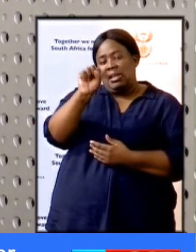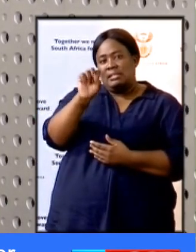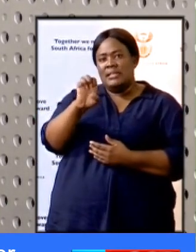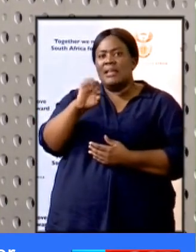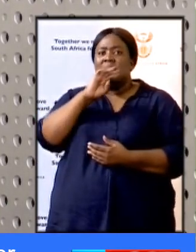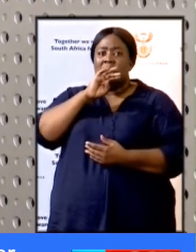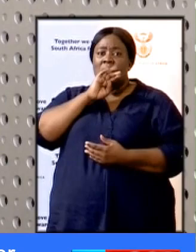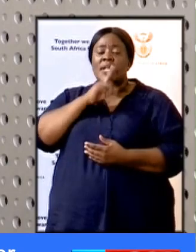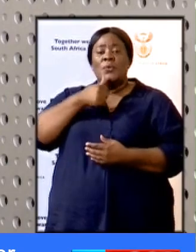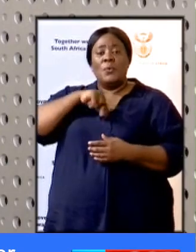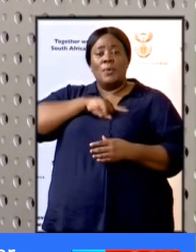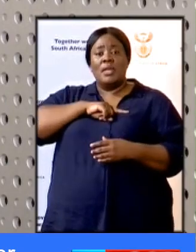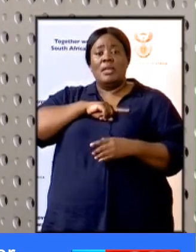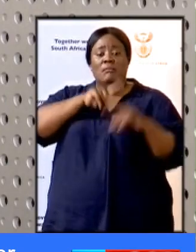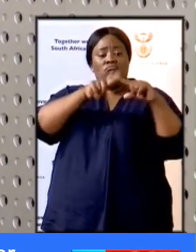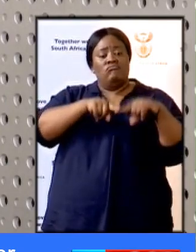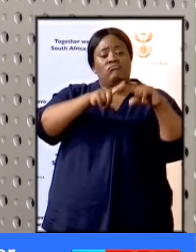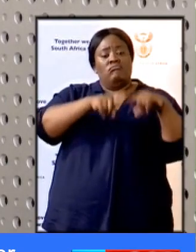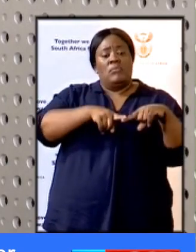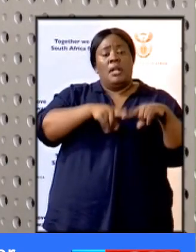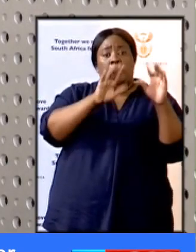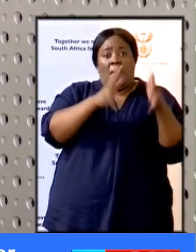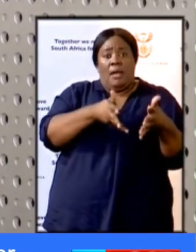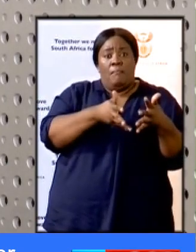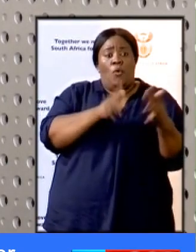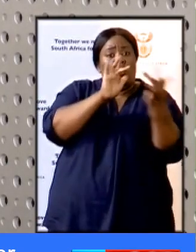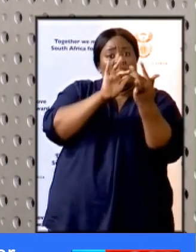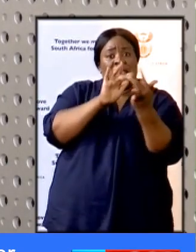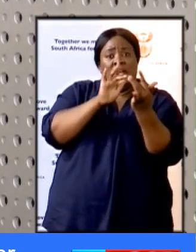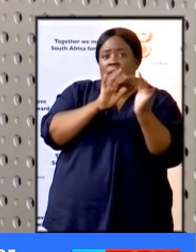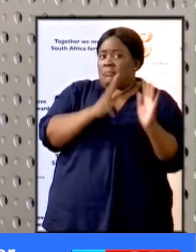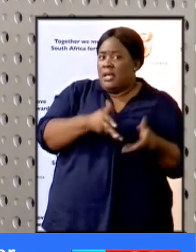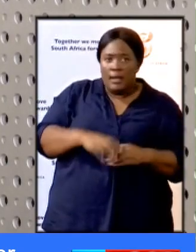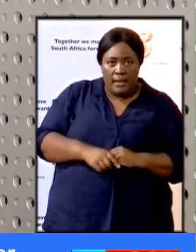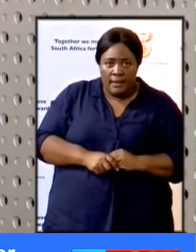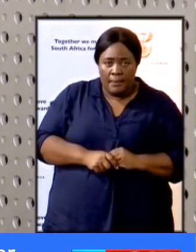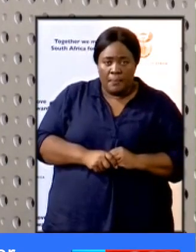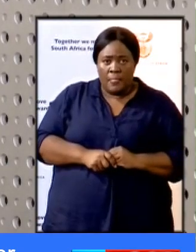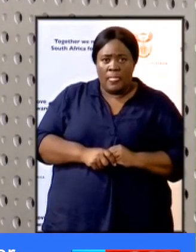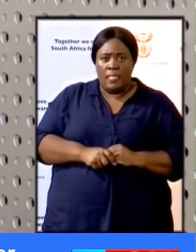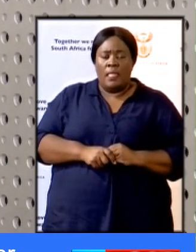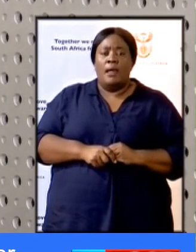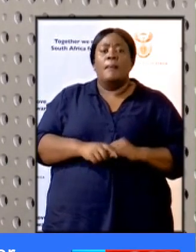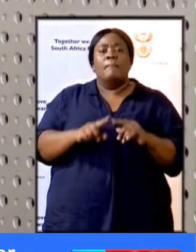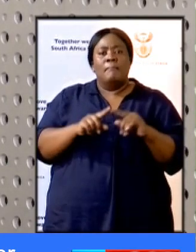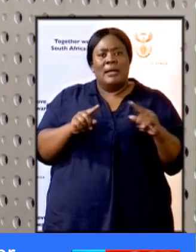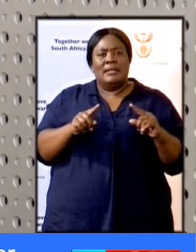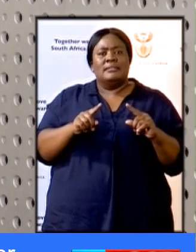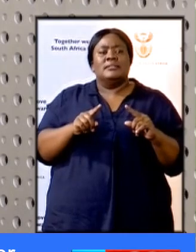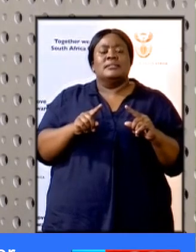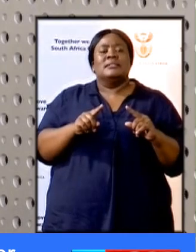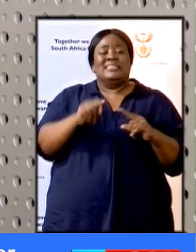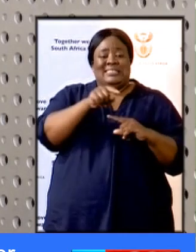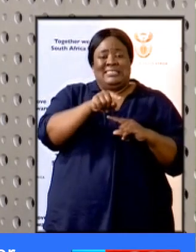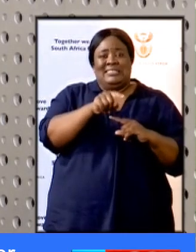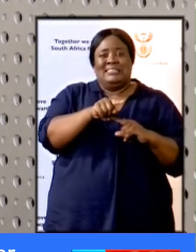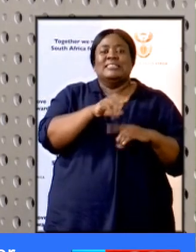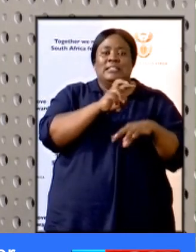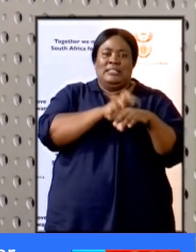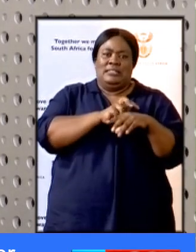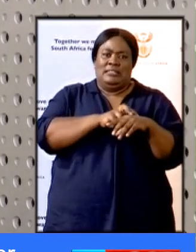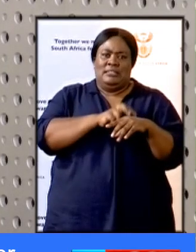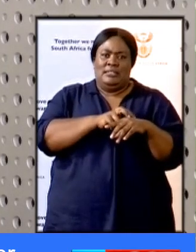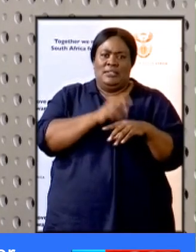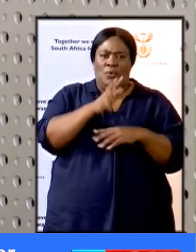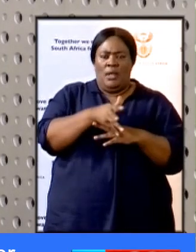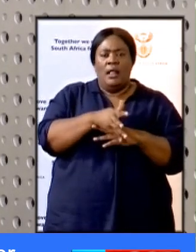be relying only on connectivity. But connectivity is absolutely necessary, though we will also